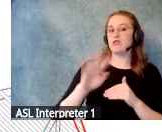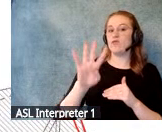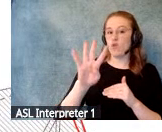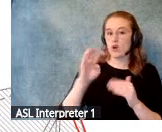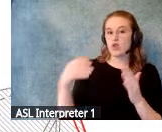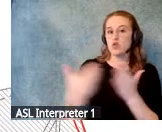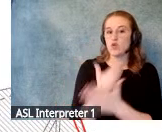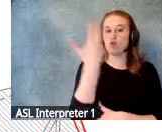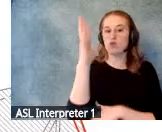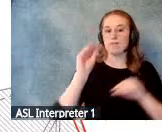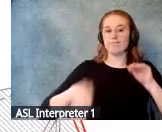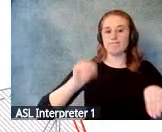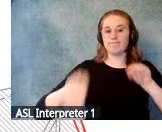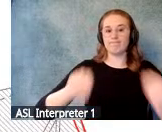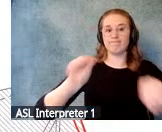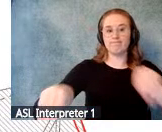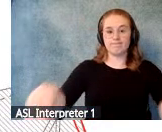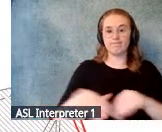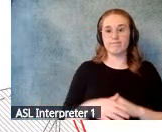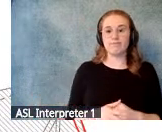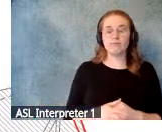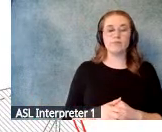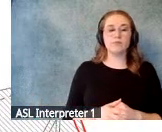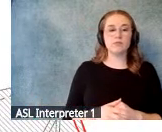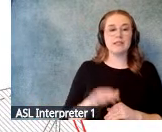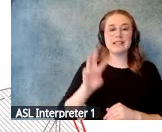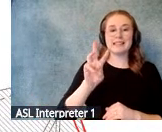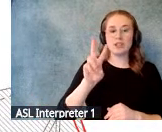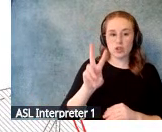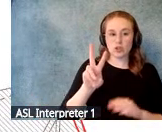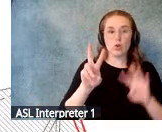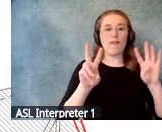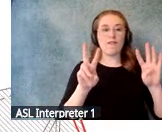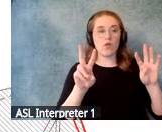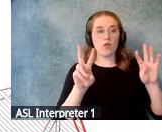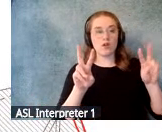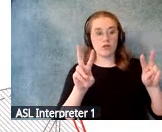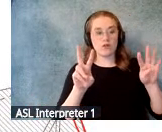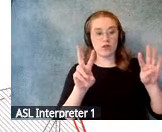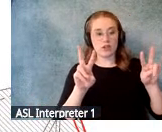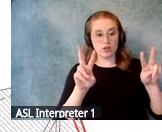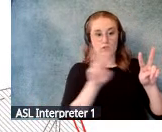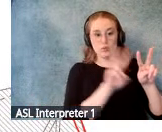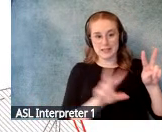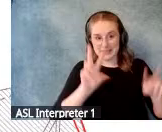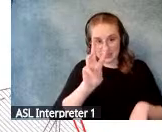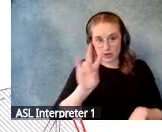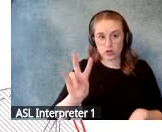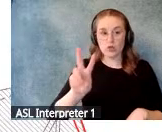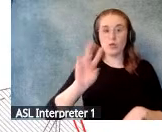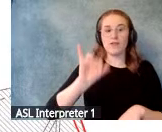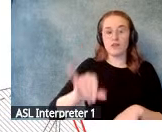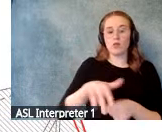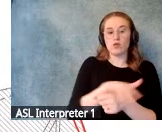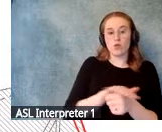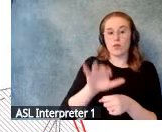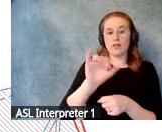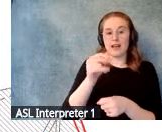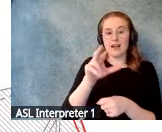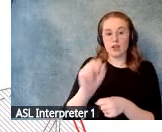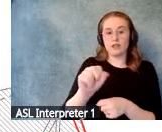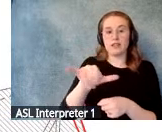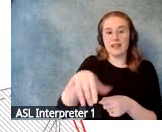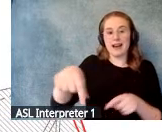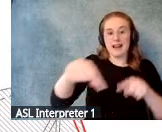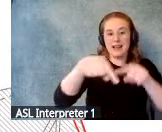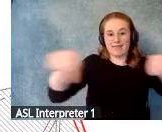62 of the 242 total site acres on the perimeter of the project site would be preserved as part of the proposal as open space and